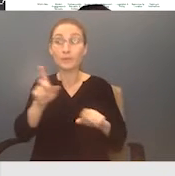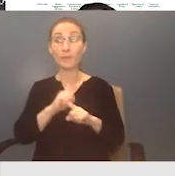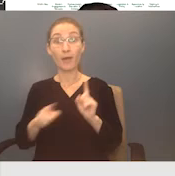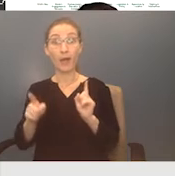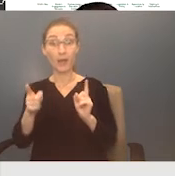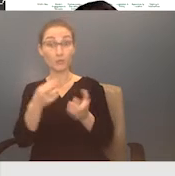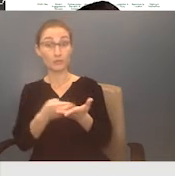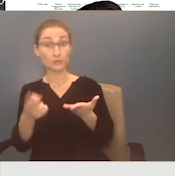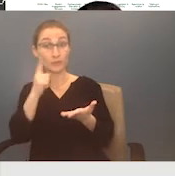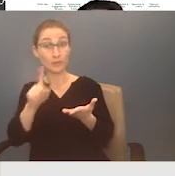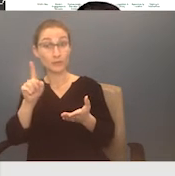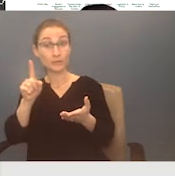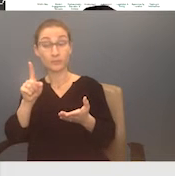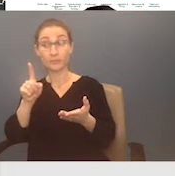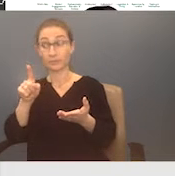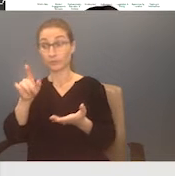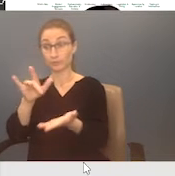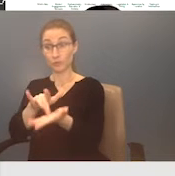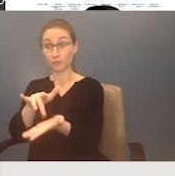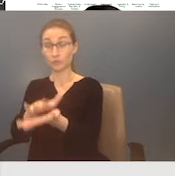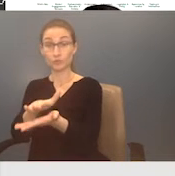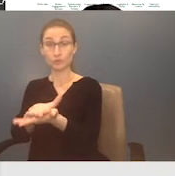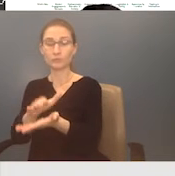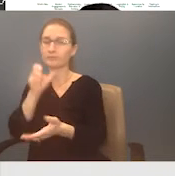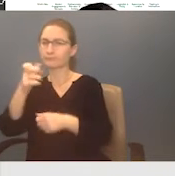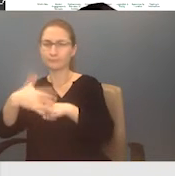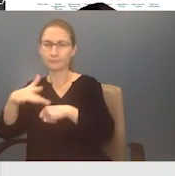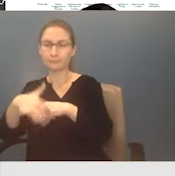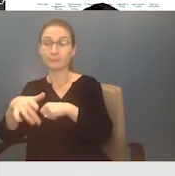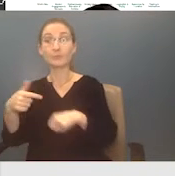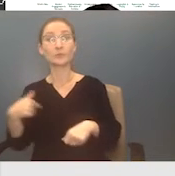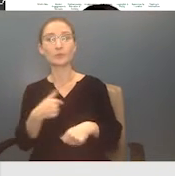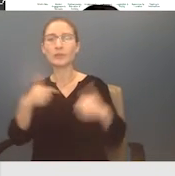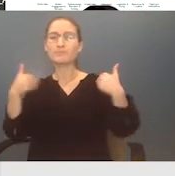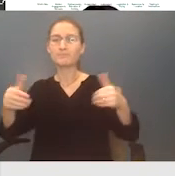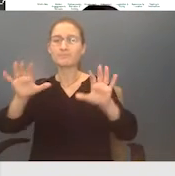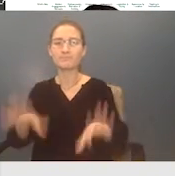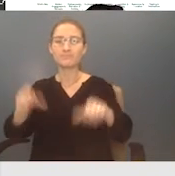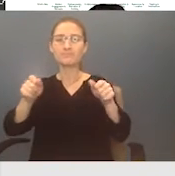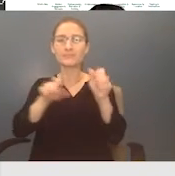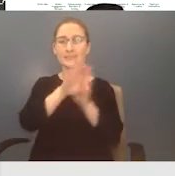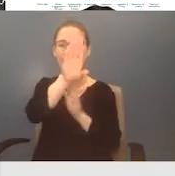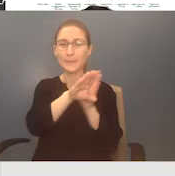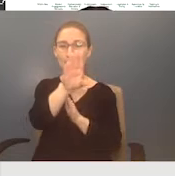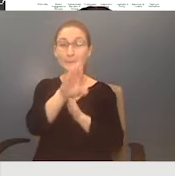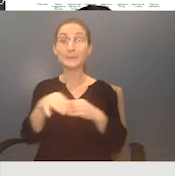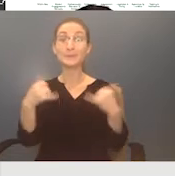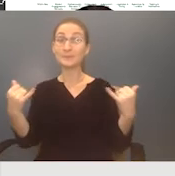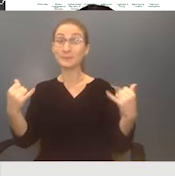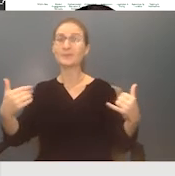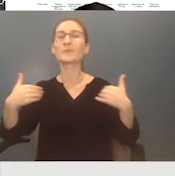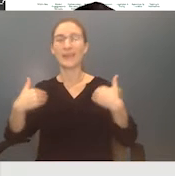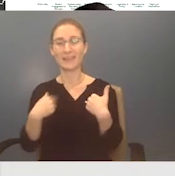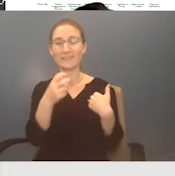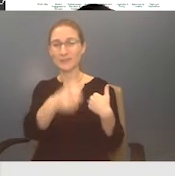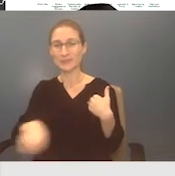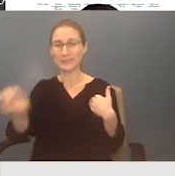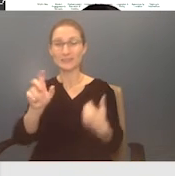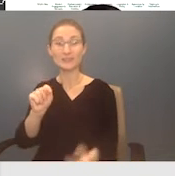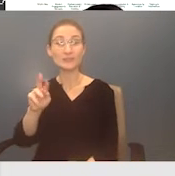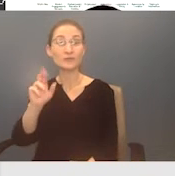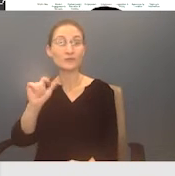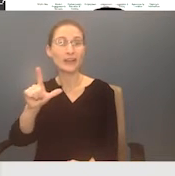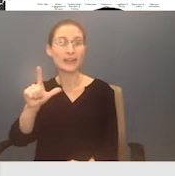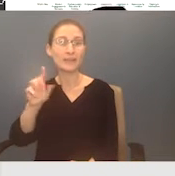school. Well, now we do. We have this super handy dandy 12-pager middle school transition trail map for